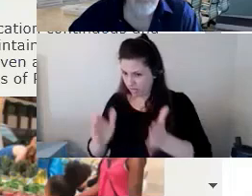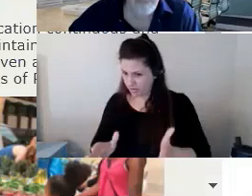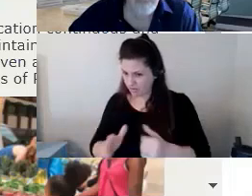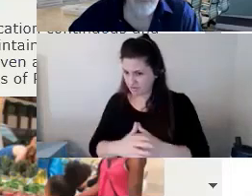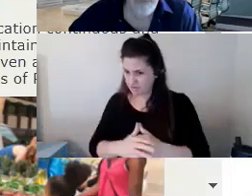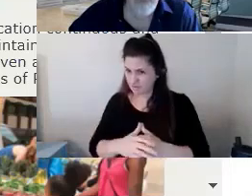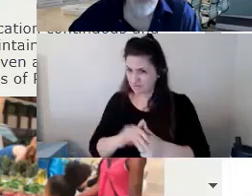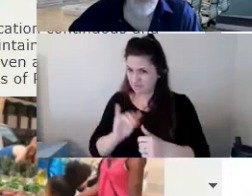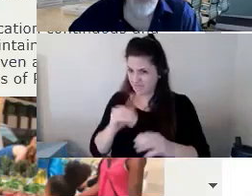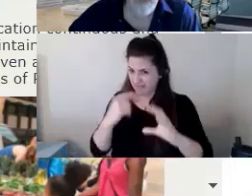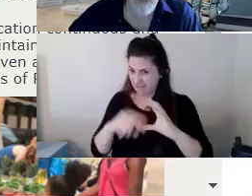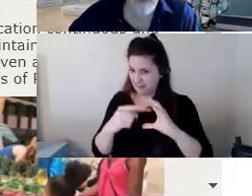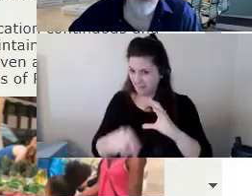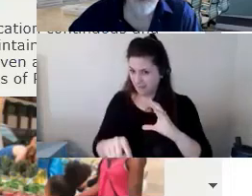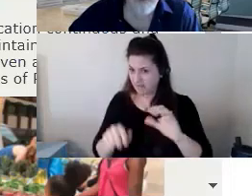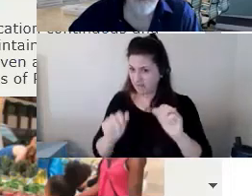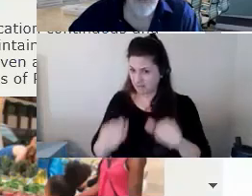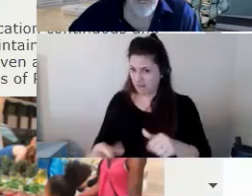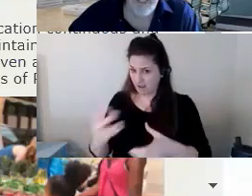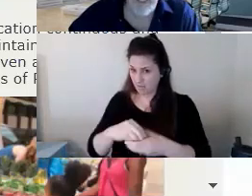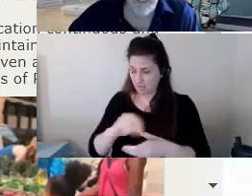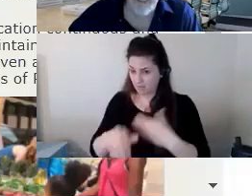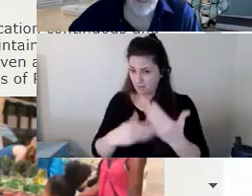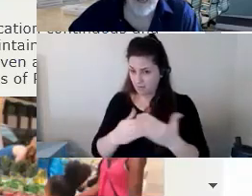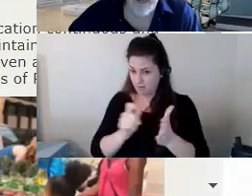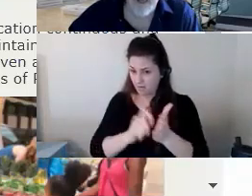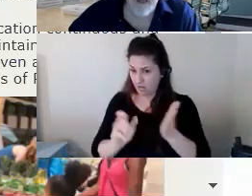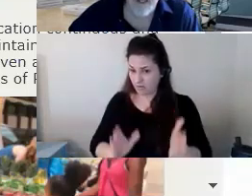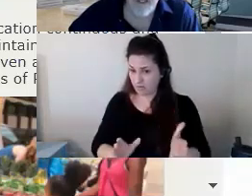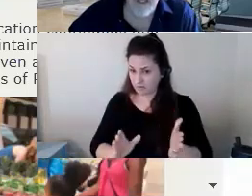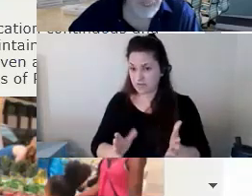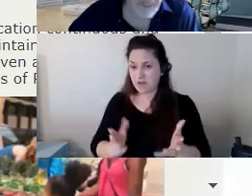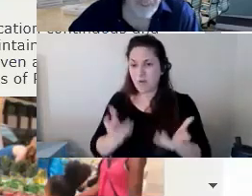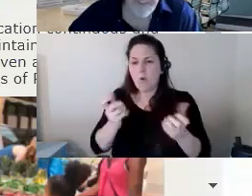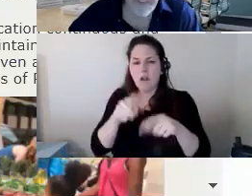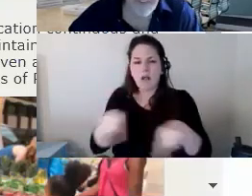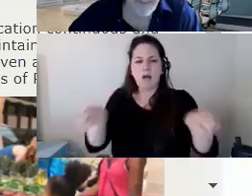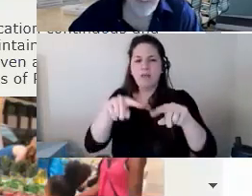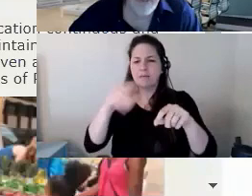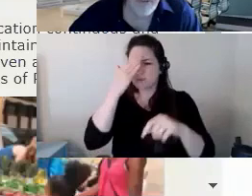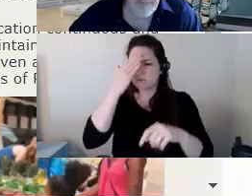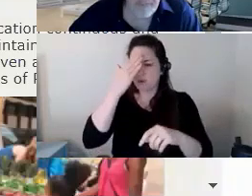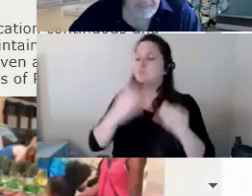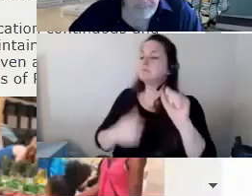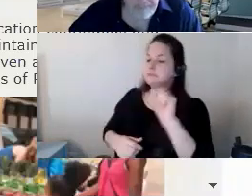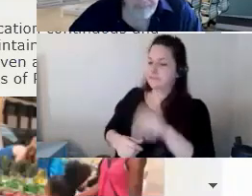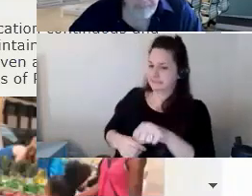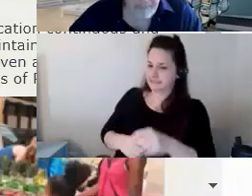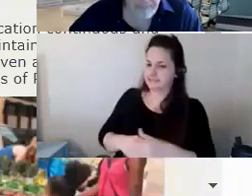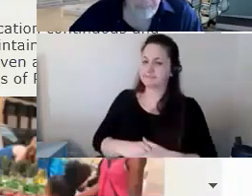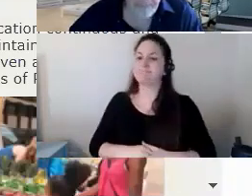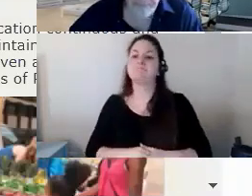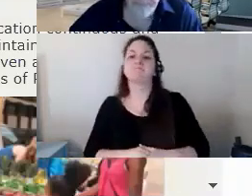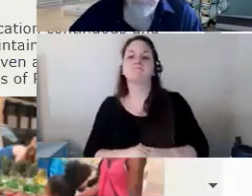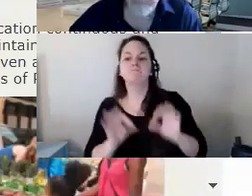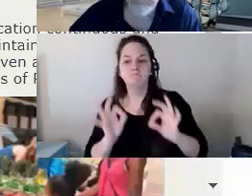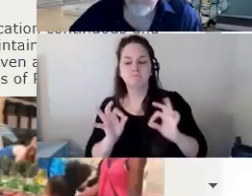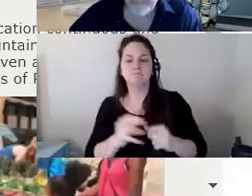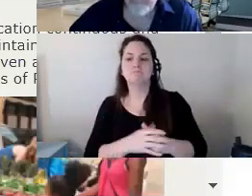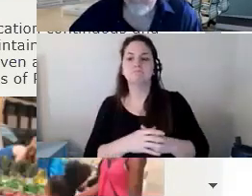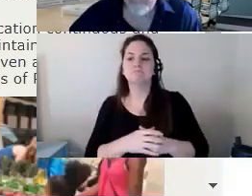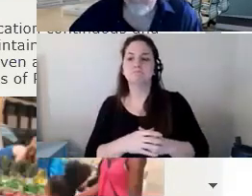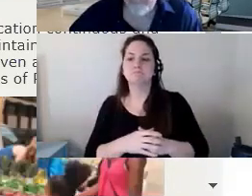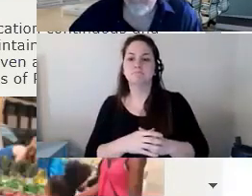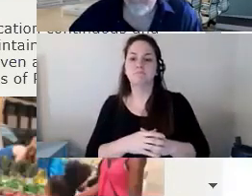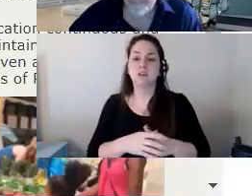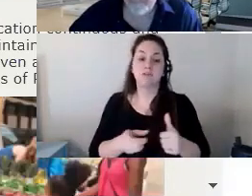out, so that everybody knows that the first author? Yes. Yes. Okay. So the first time through last year,